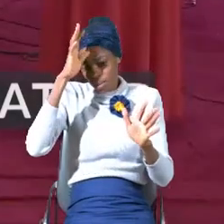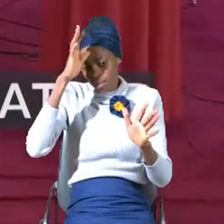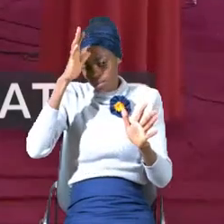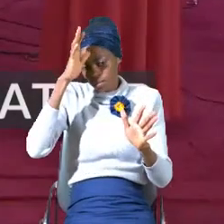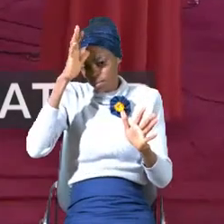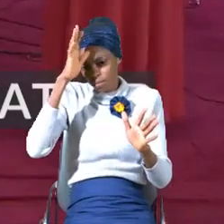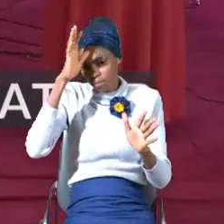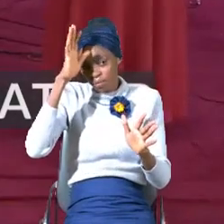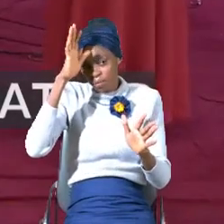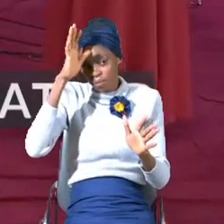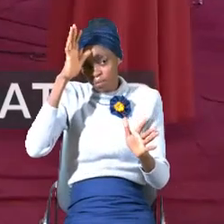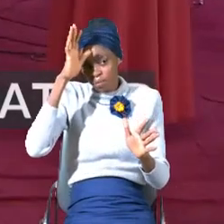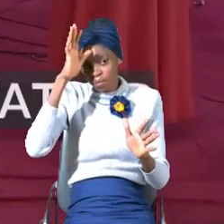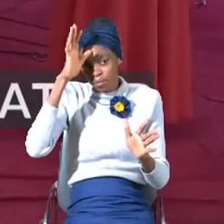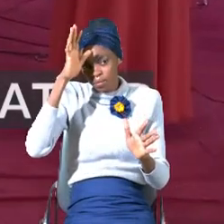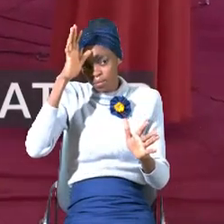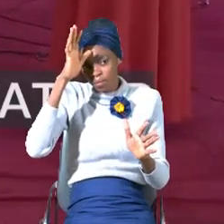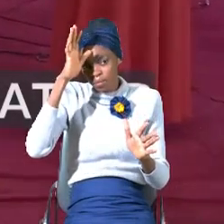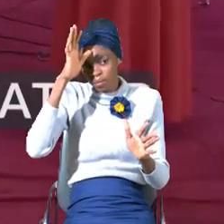Ala palo.